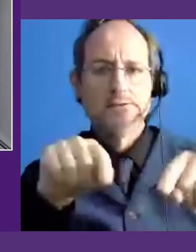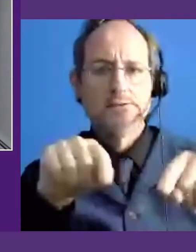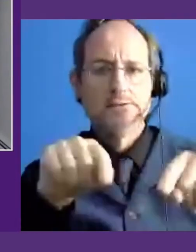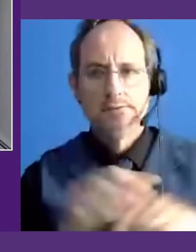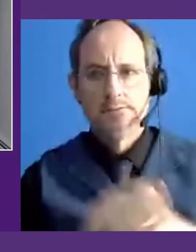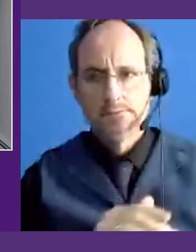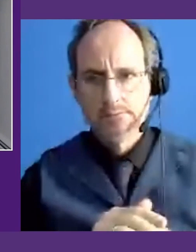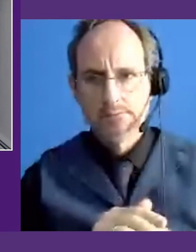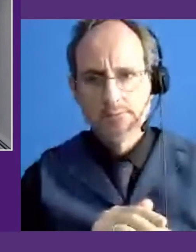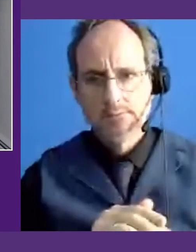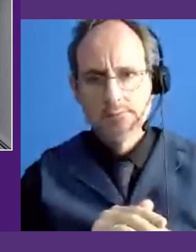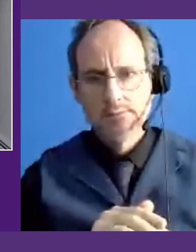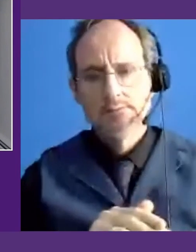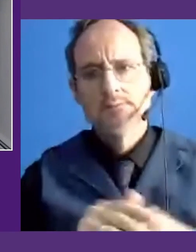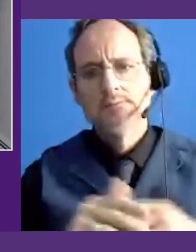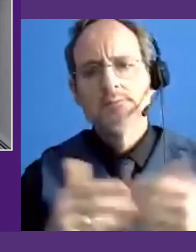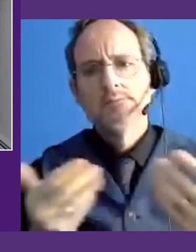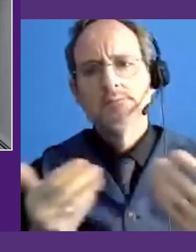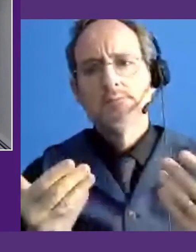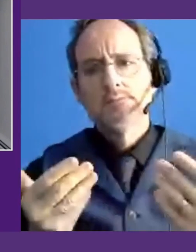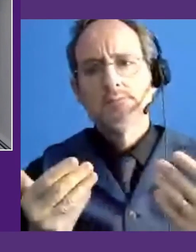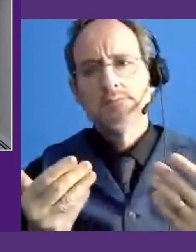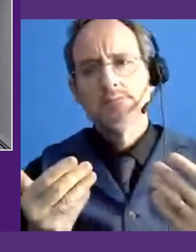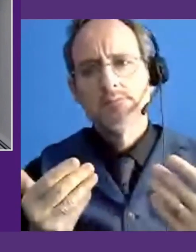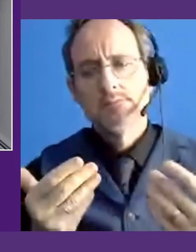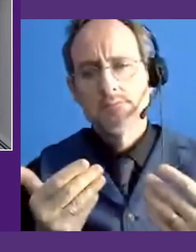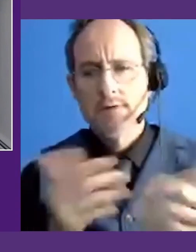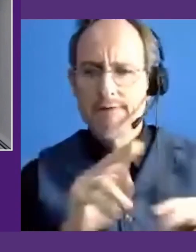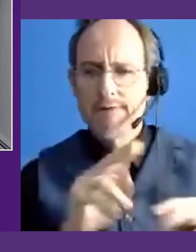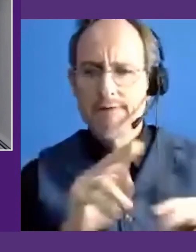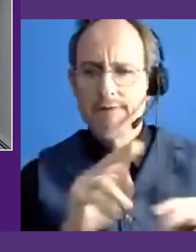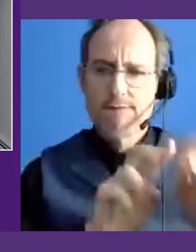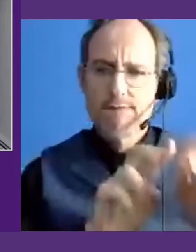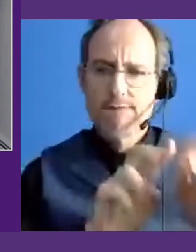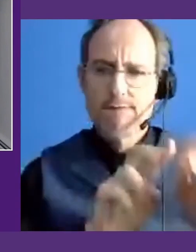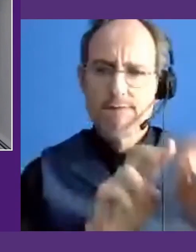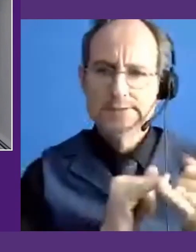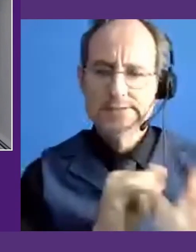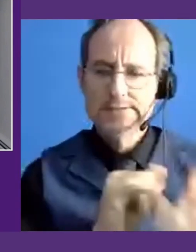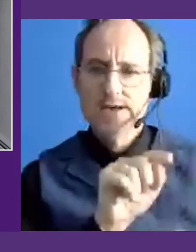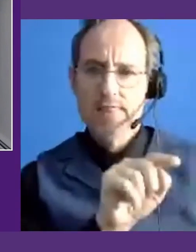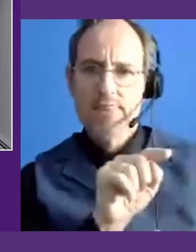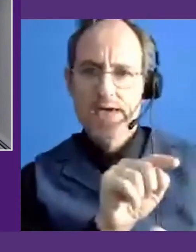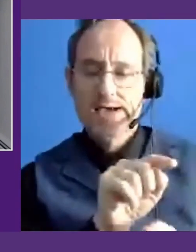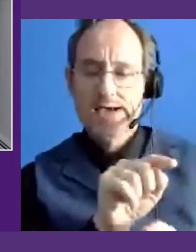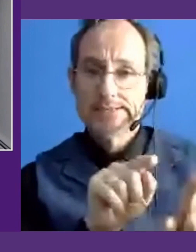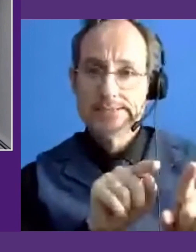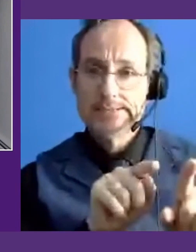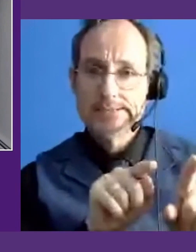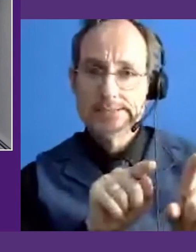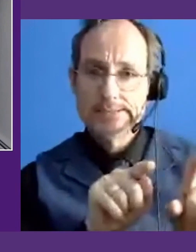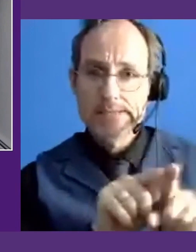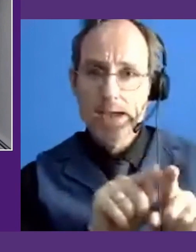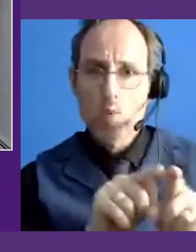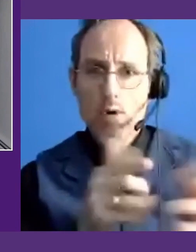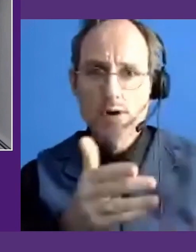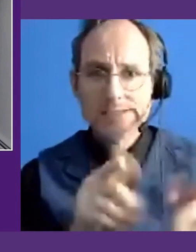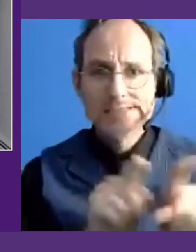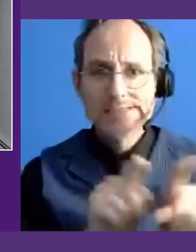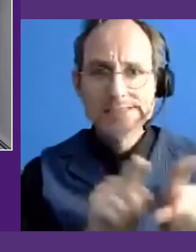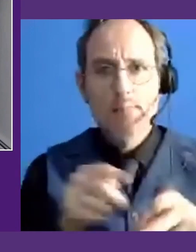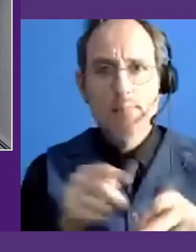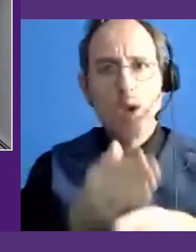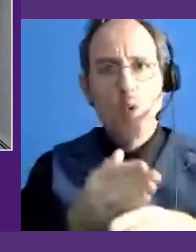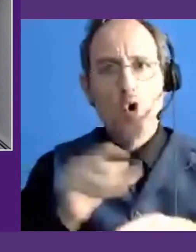Forbes stable, so to speak, they would equally be encouraged to work in the same way, given support and guidance might not be the right thing, but